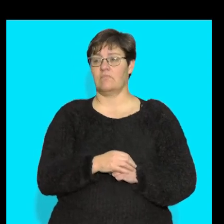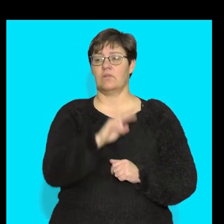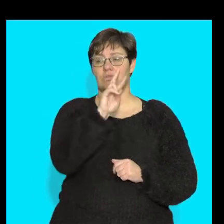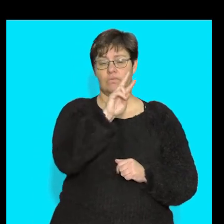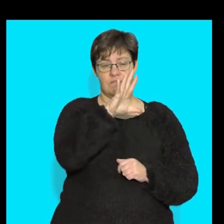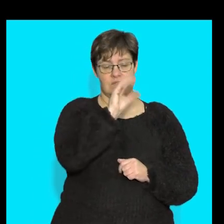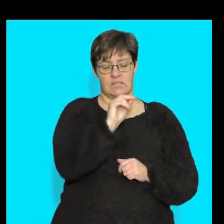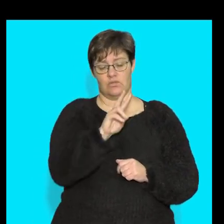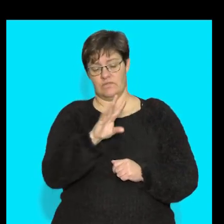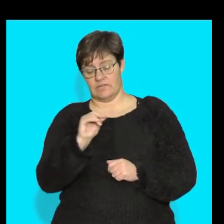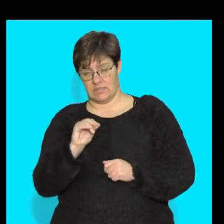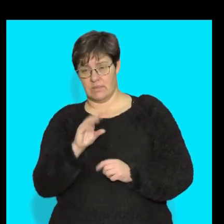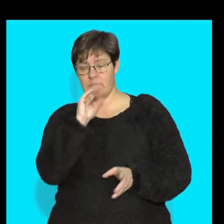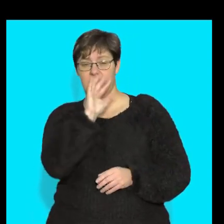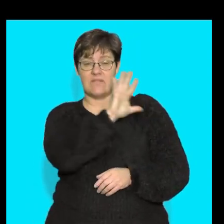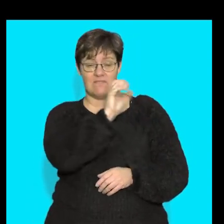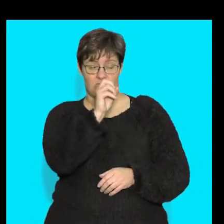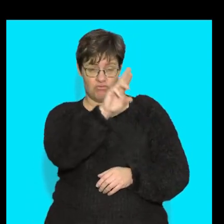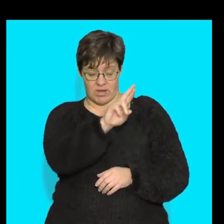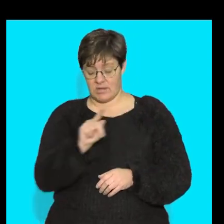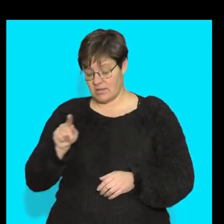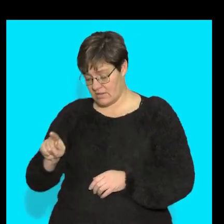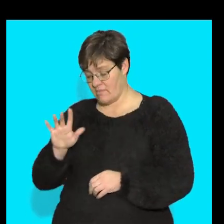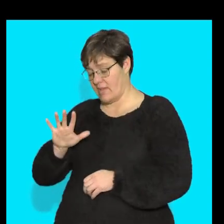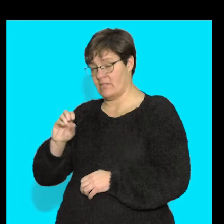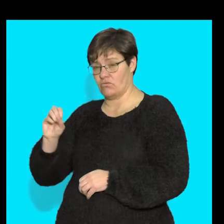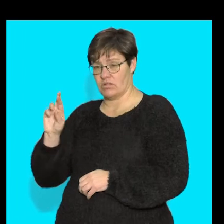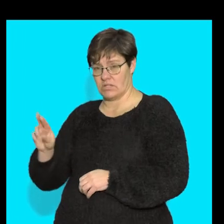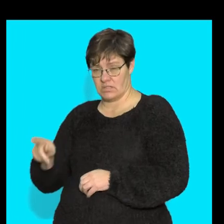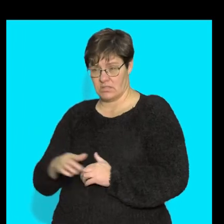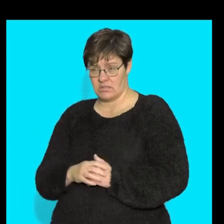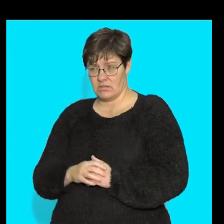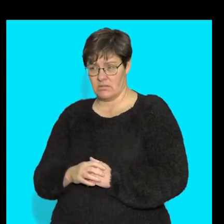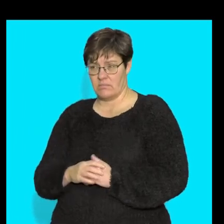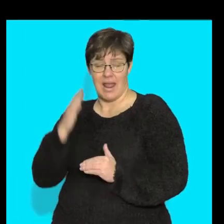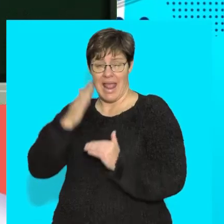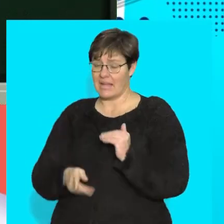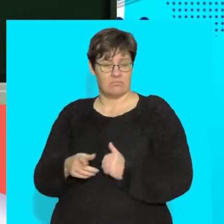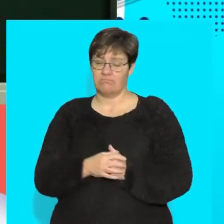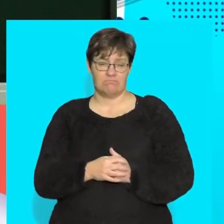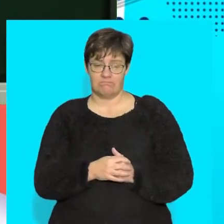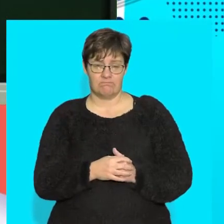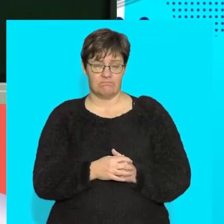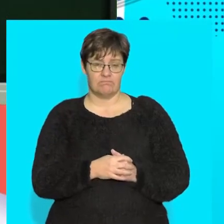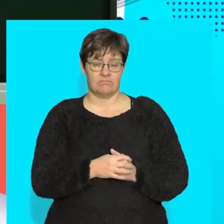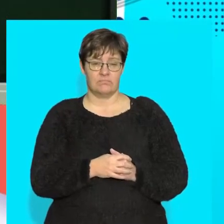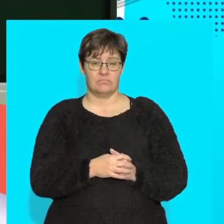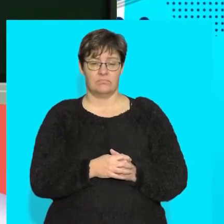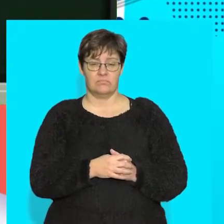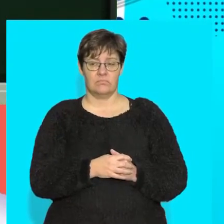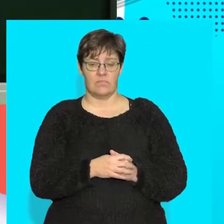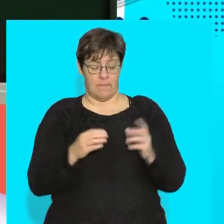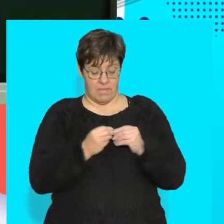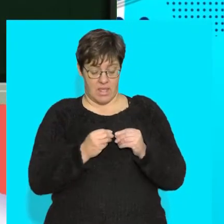250 each, so it becomes 500 rands, right? But it does not end there. Now, the 2 people that